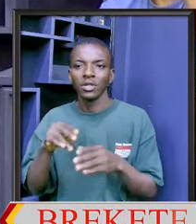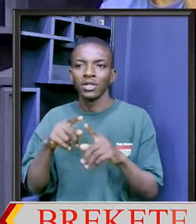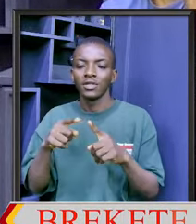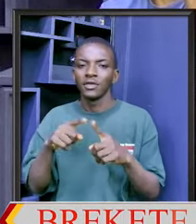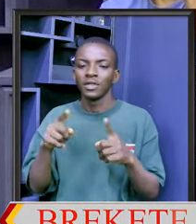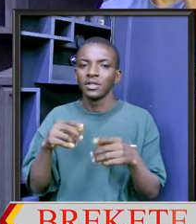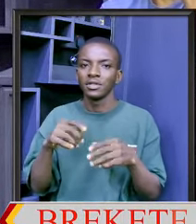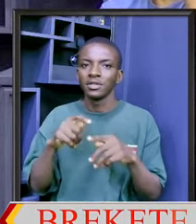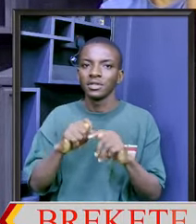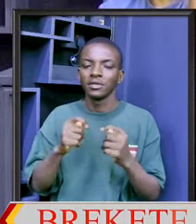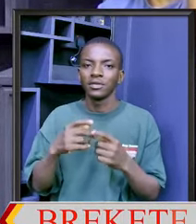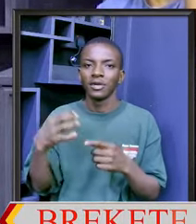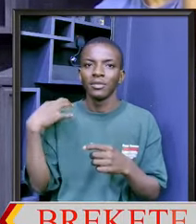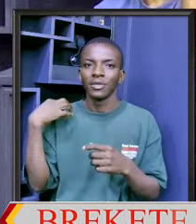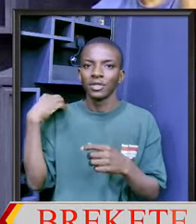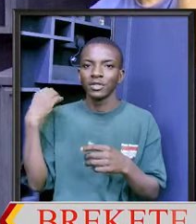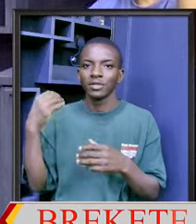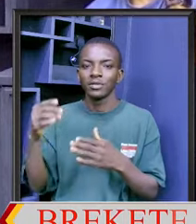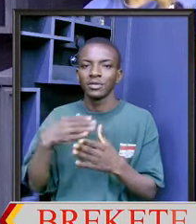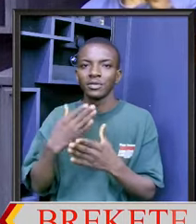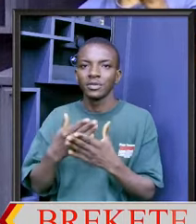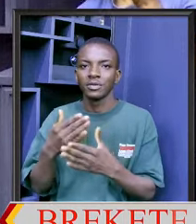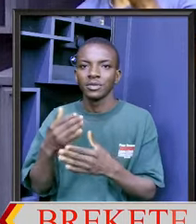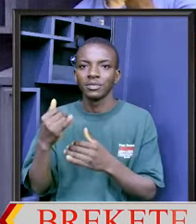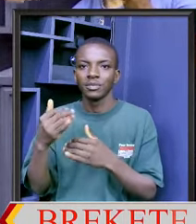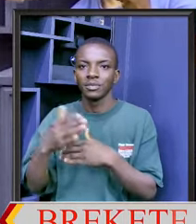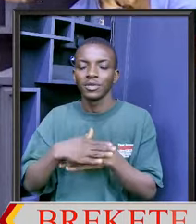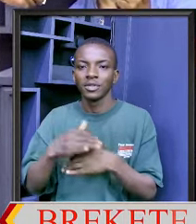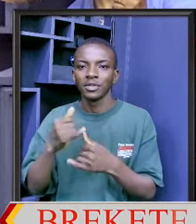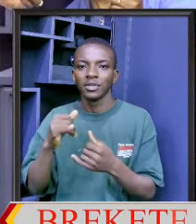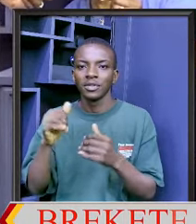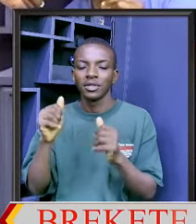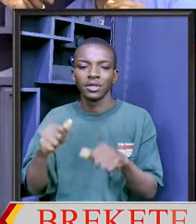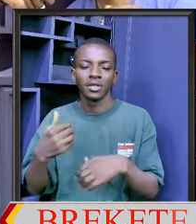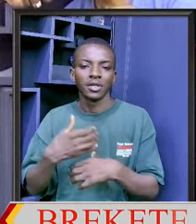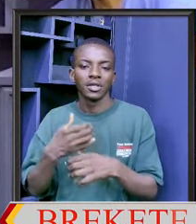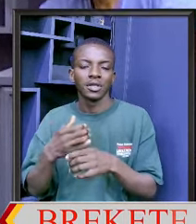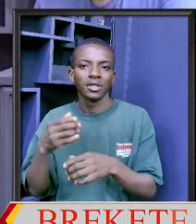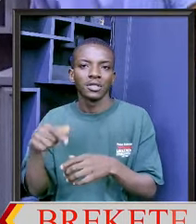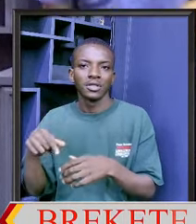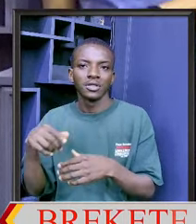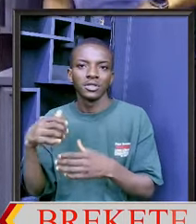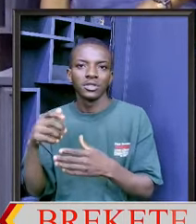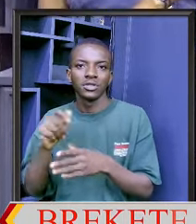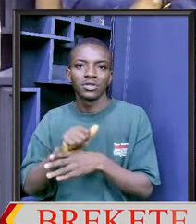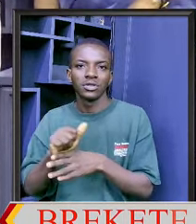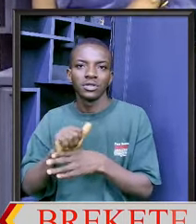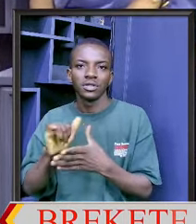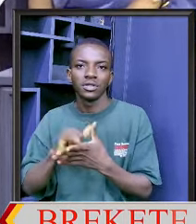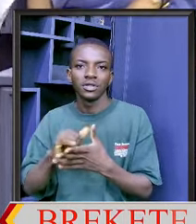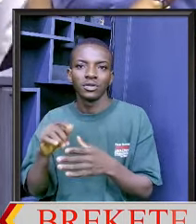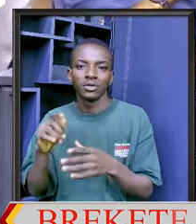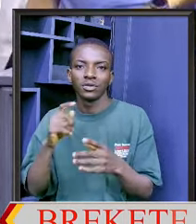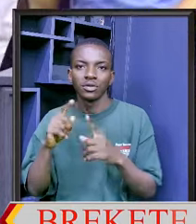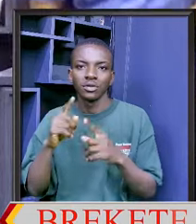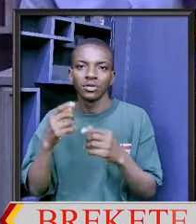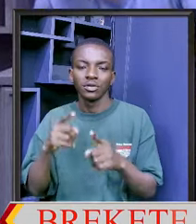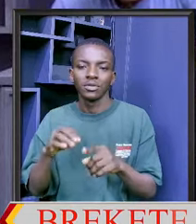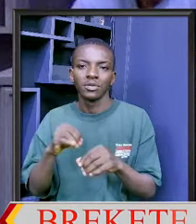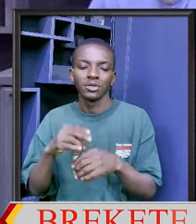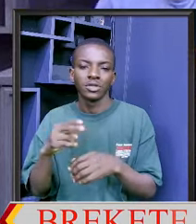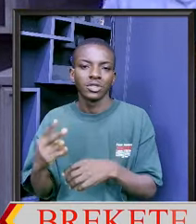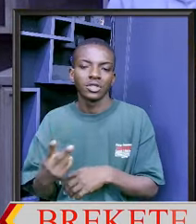of applications, both even the back end and all those things where they fit create. This training, what they talk about, it they come up on